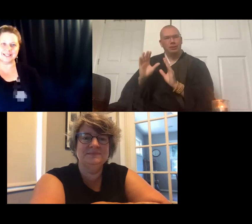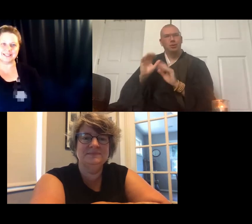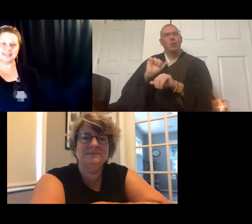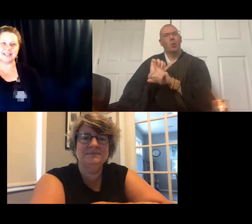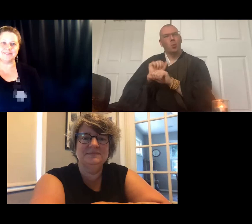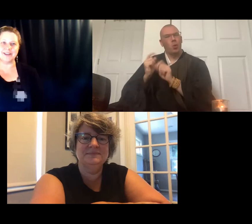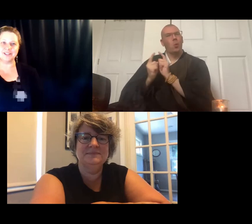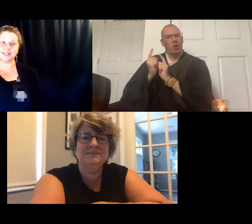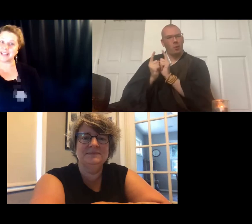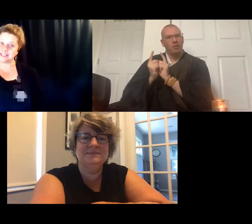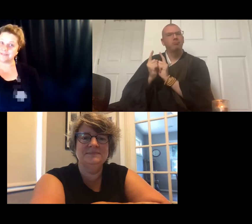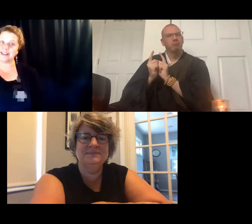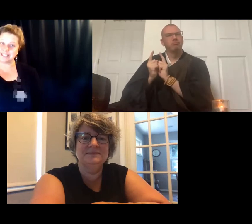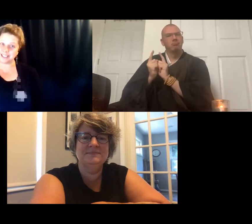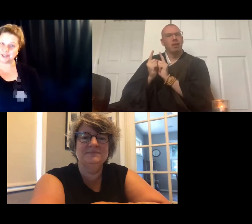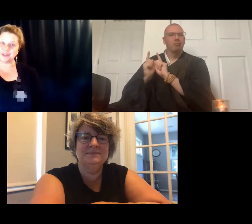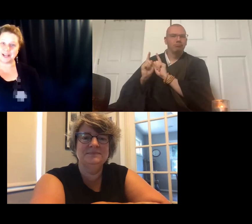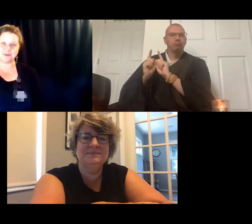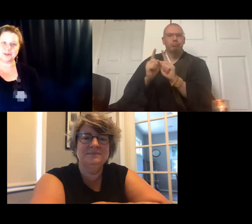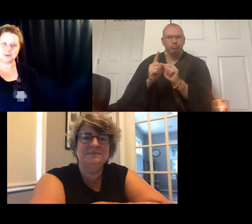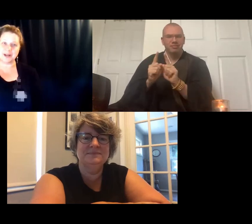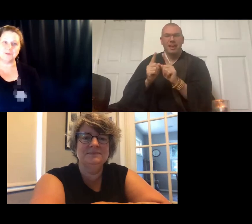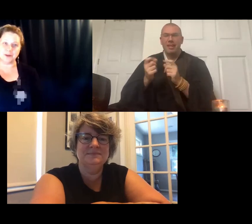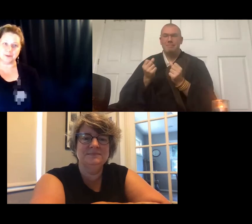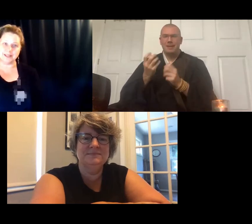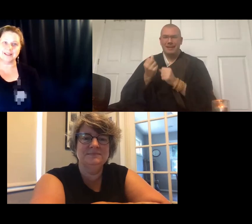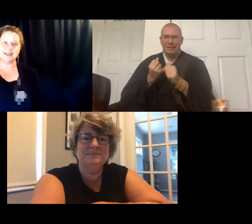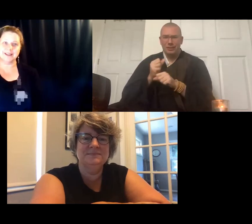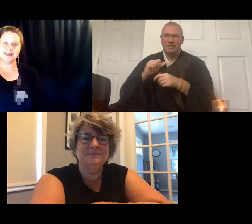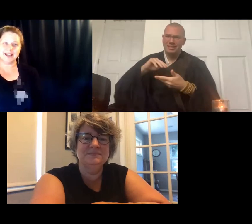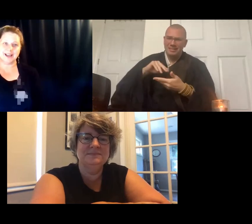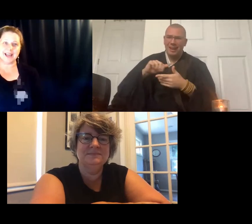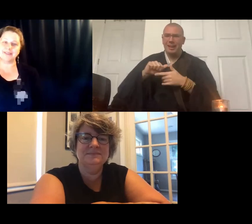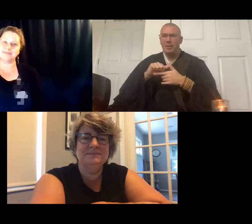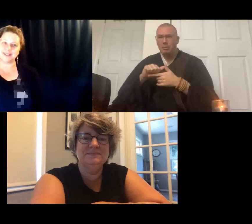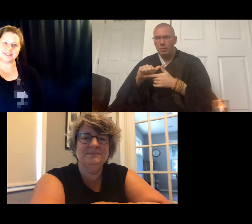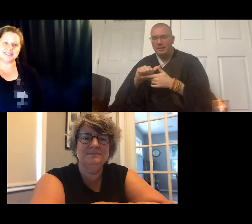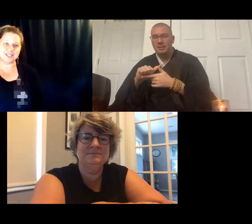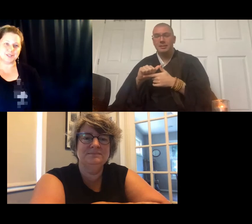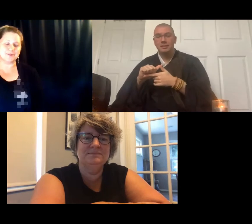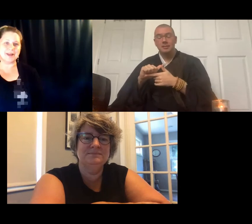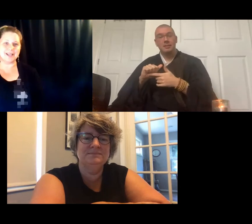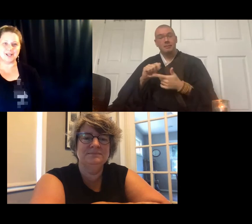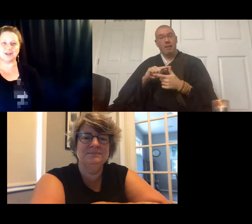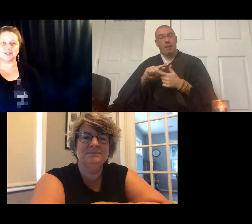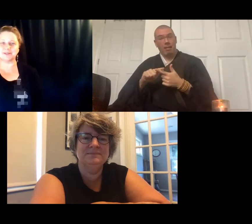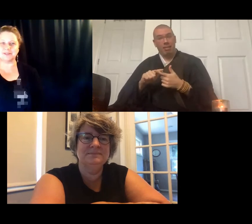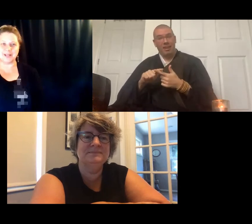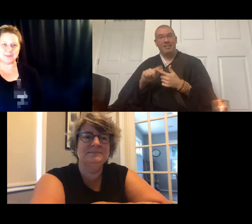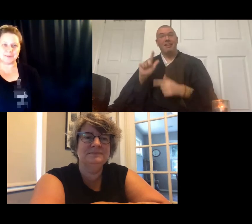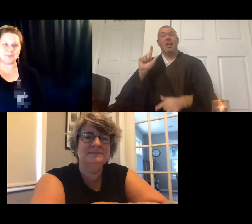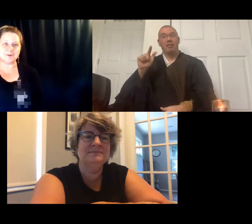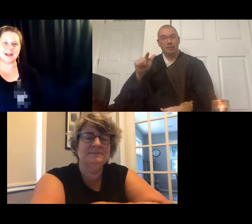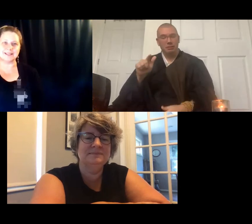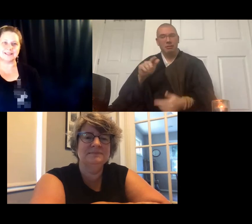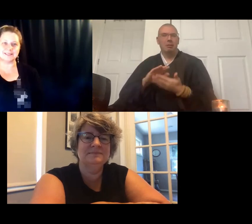by little. And eventually I did find a teacher that I worked one-on-one with. And I followed this teacher for many years,